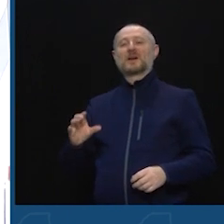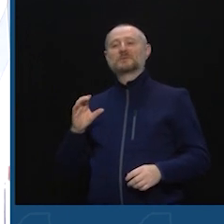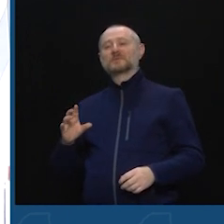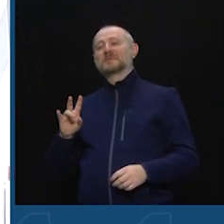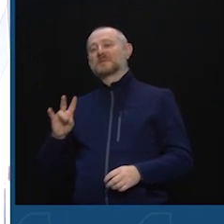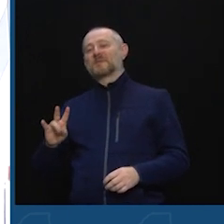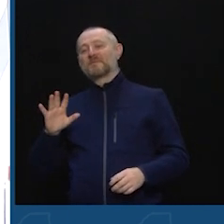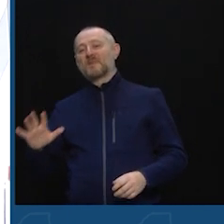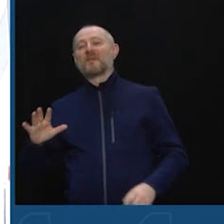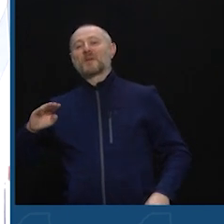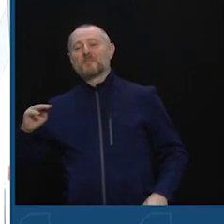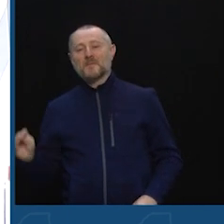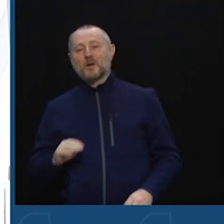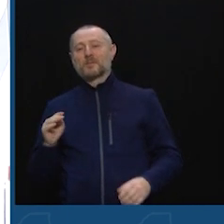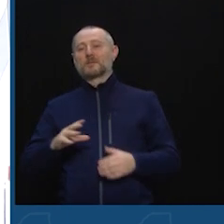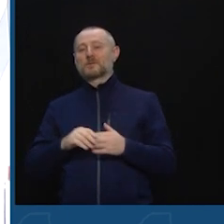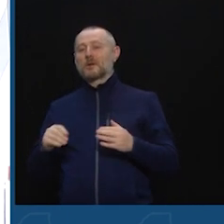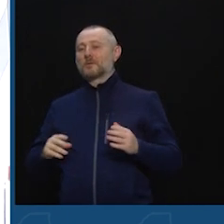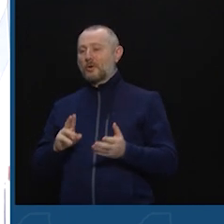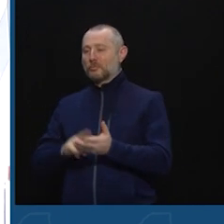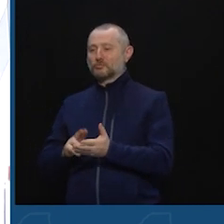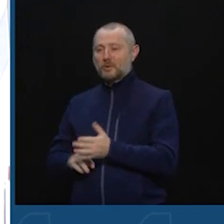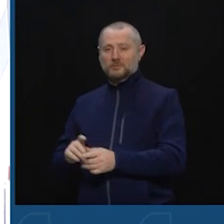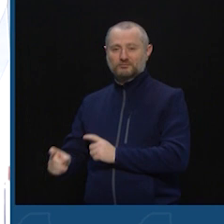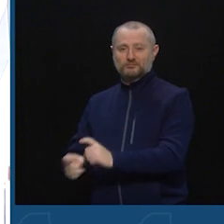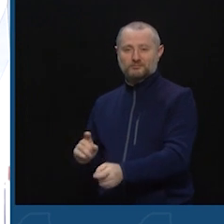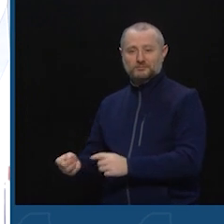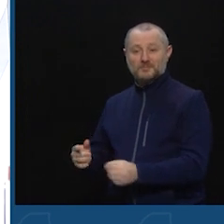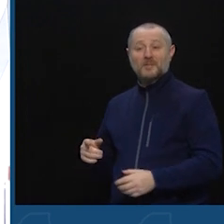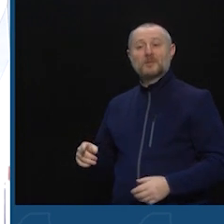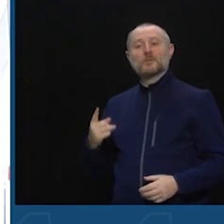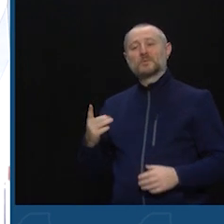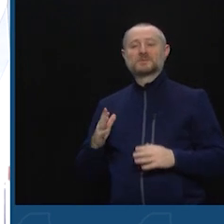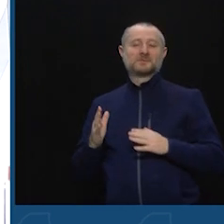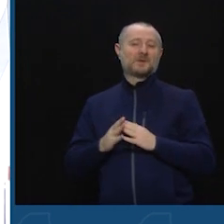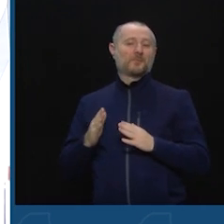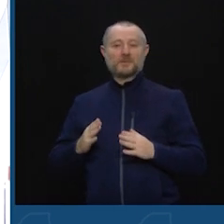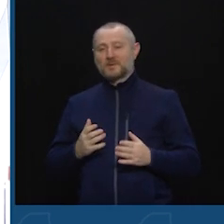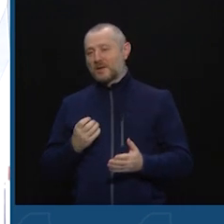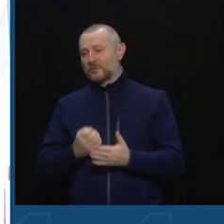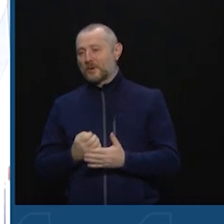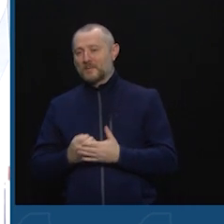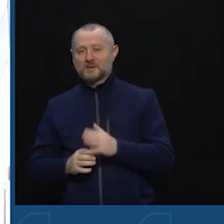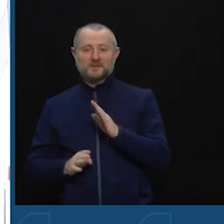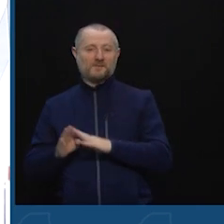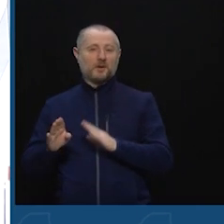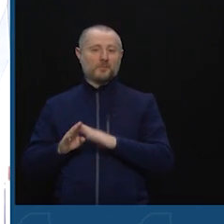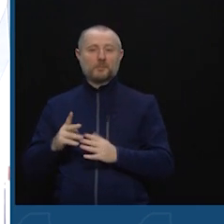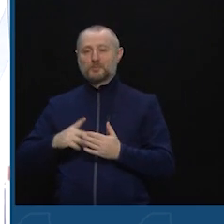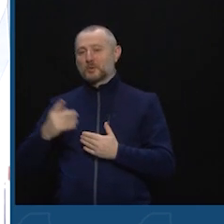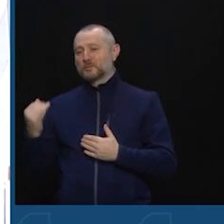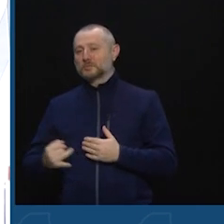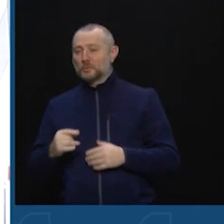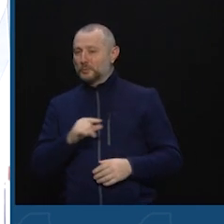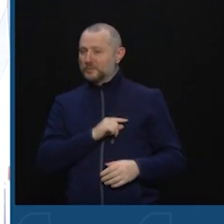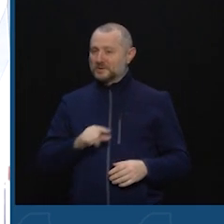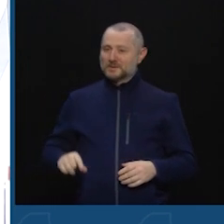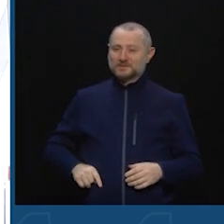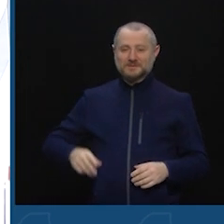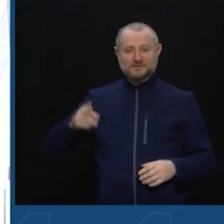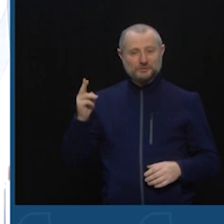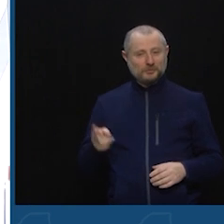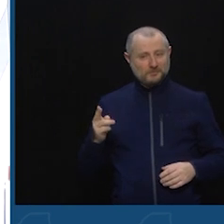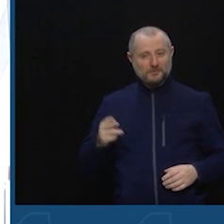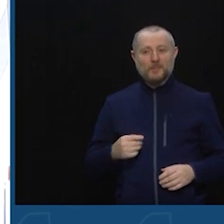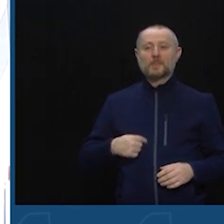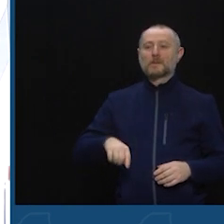$775 million in contracts. In one of the biggest economic development projects in Queens history, we leveled the playing